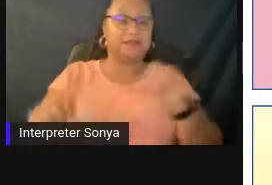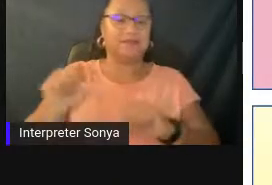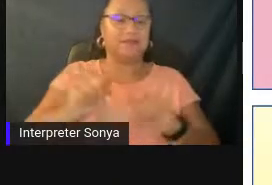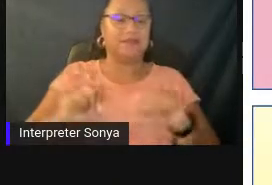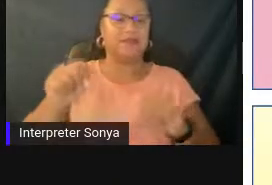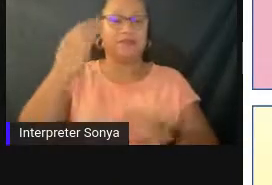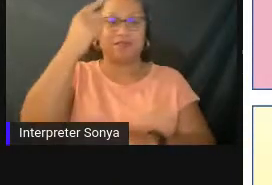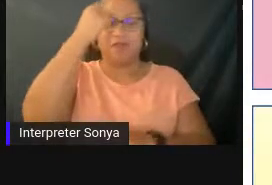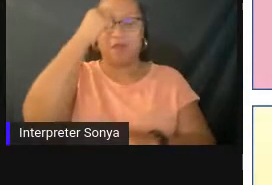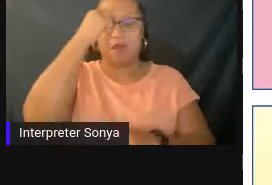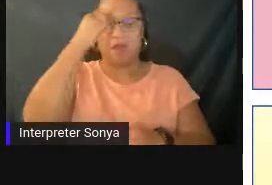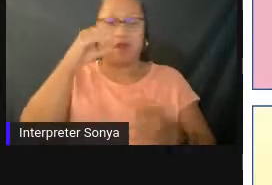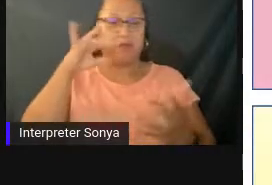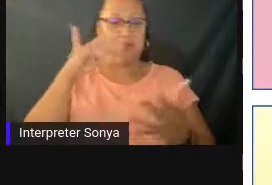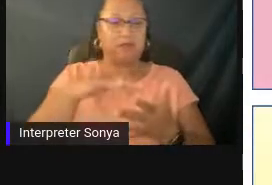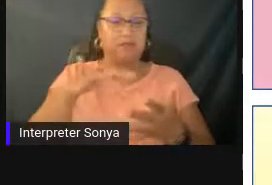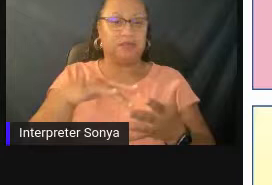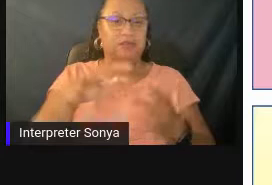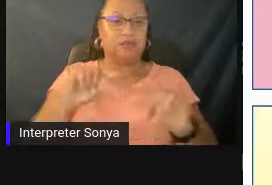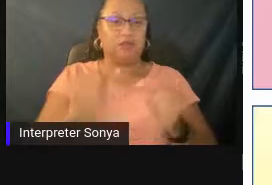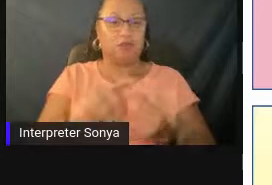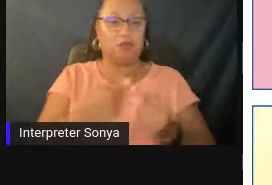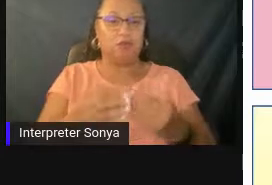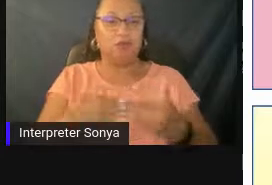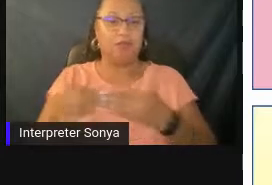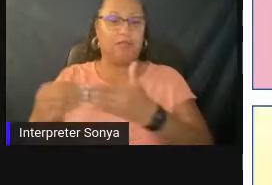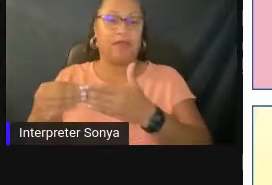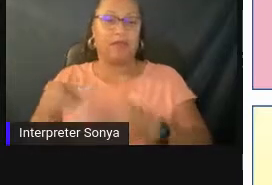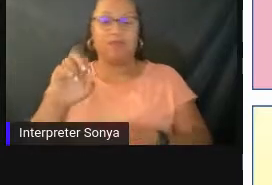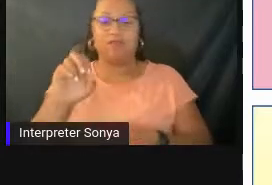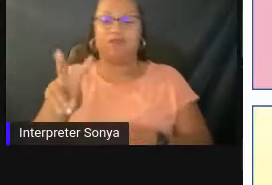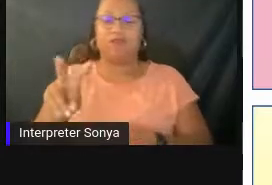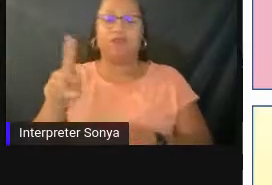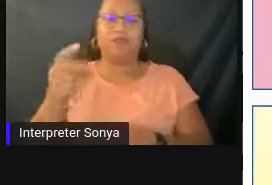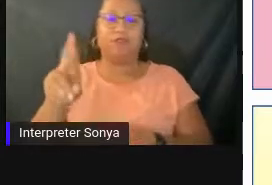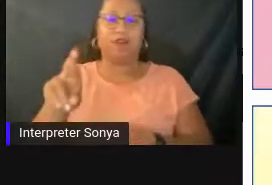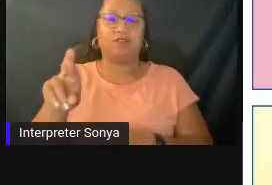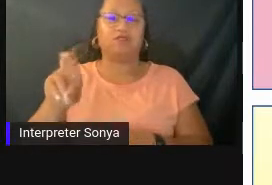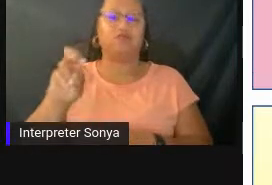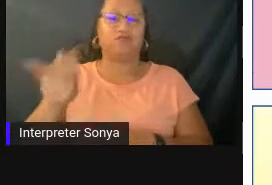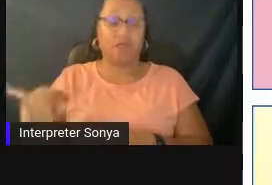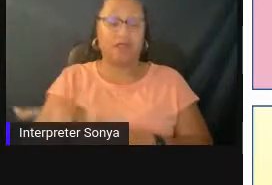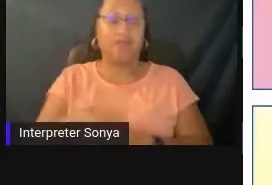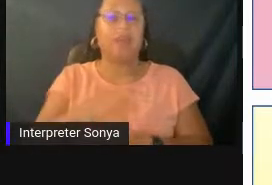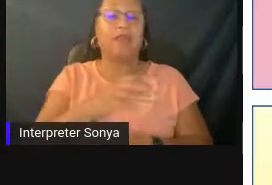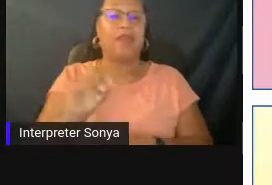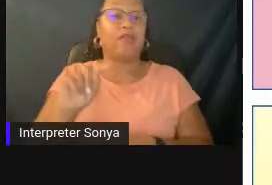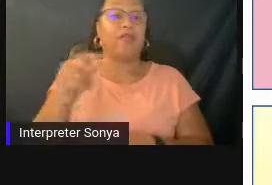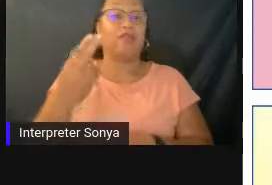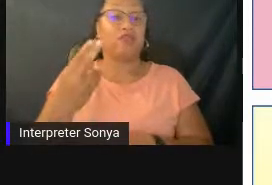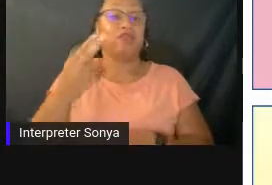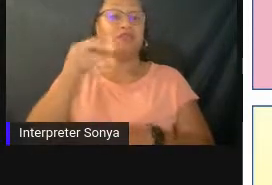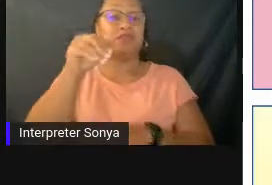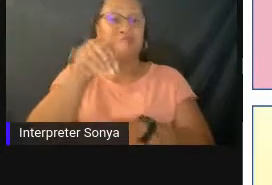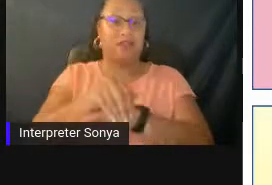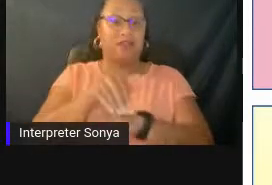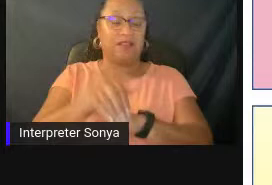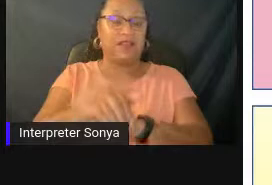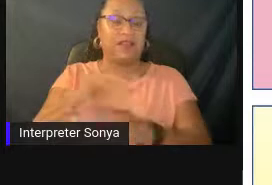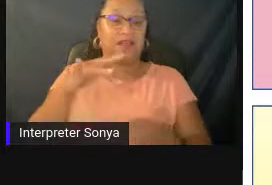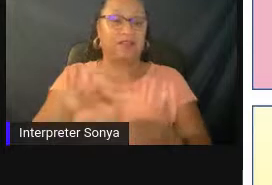Reverend Dr. Ray. And the Thursday night study group, which is on and